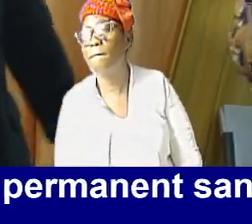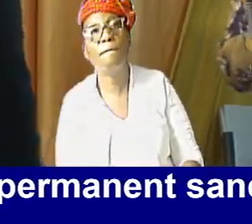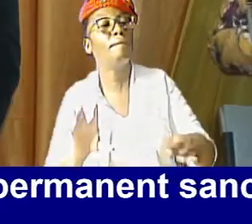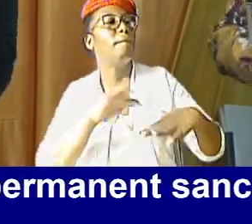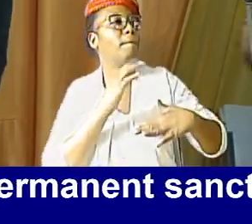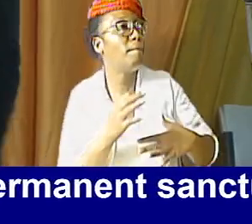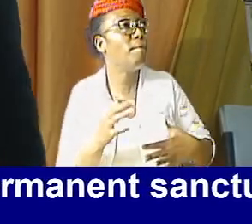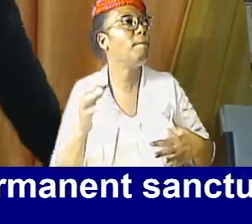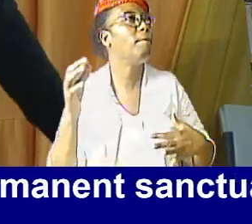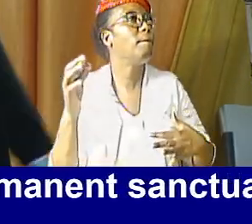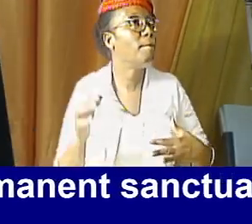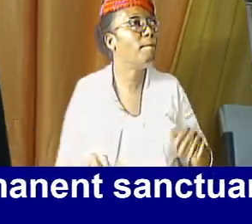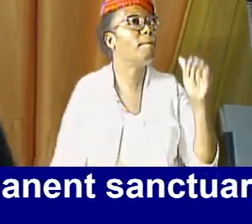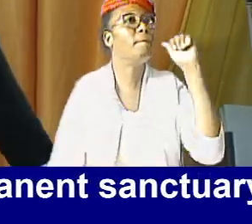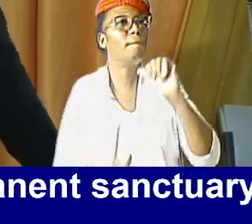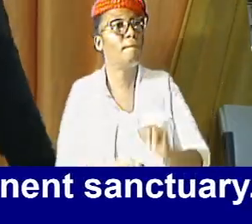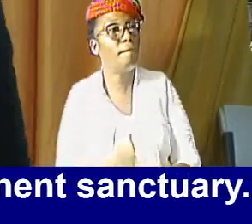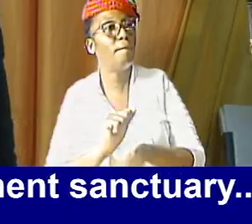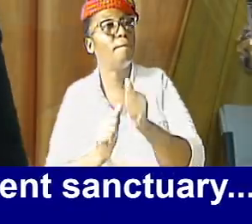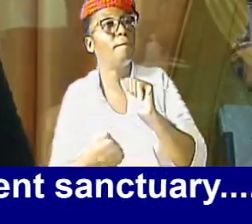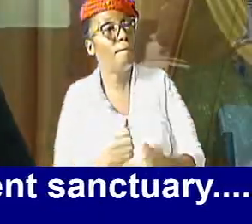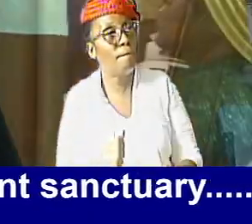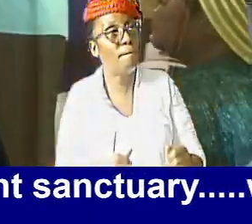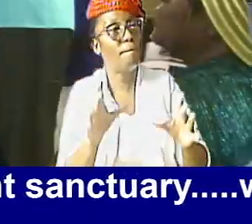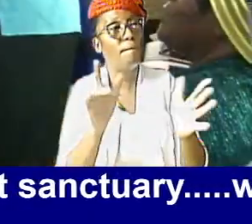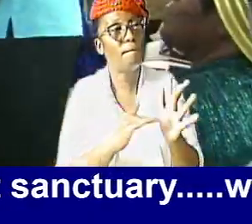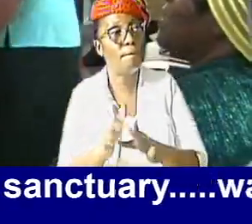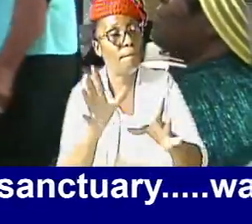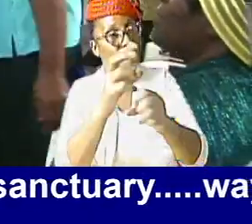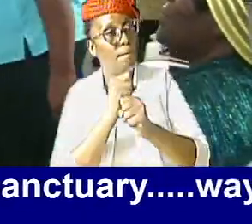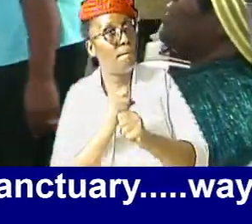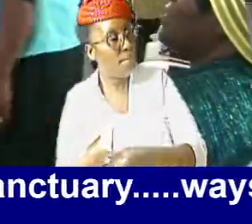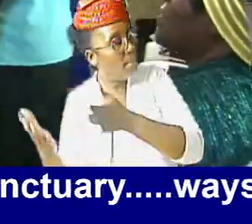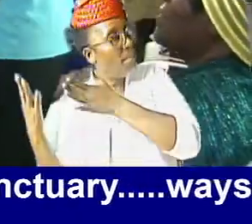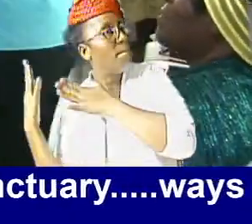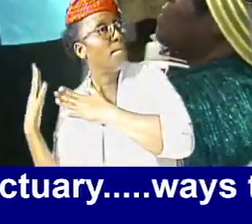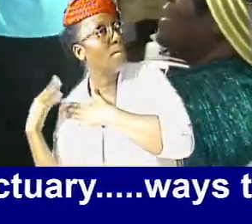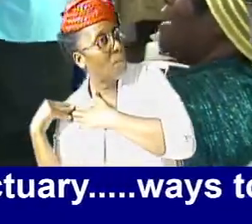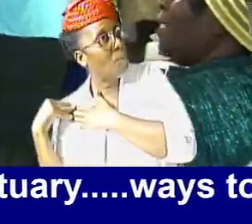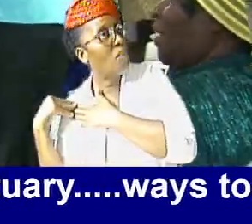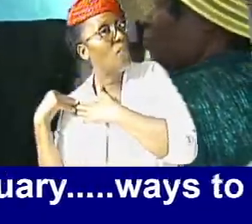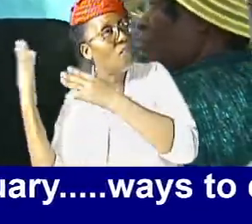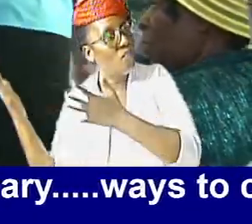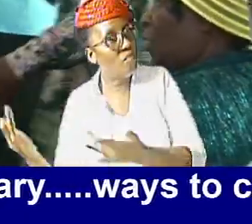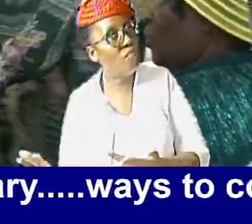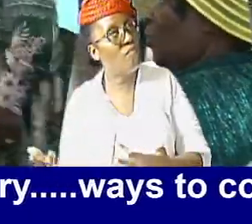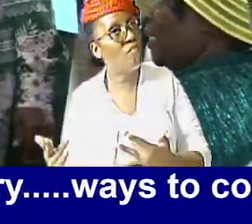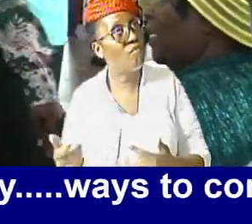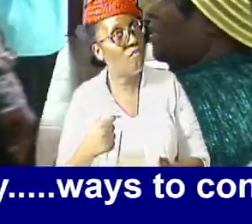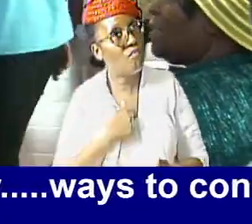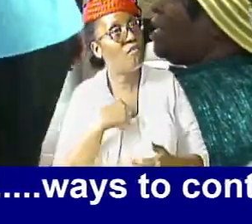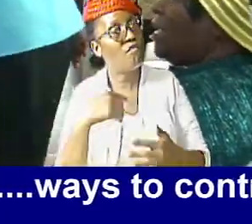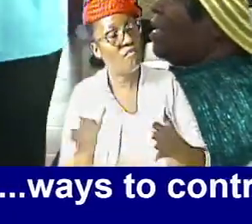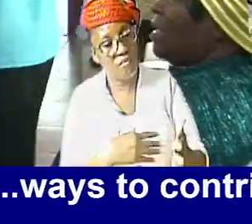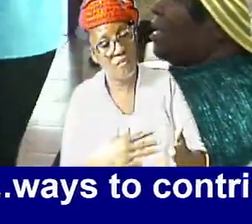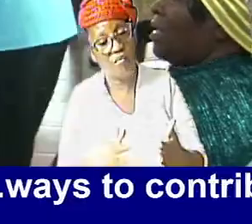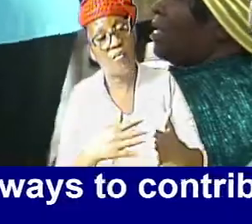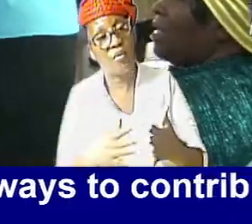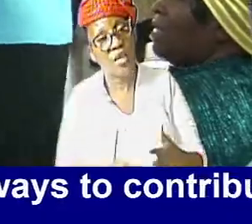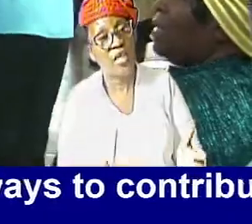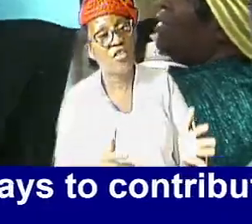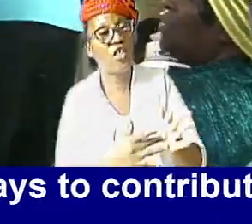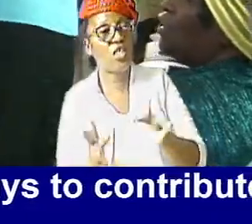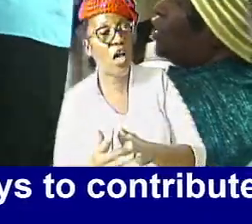my spirit was made strong. When Jesus took my burden and left me. One more